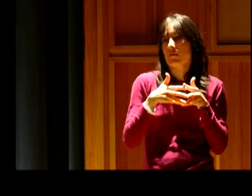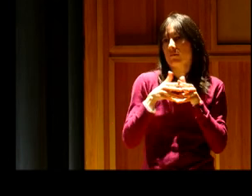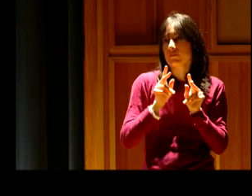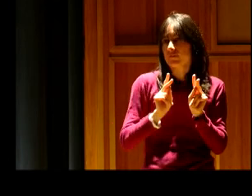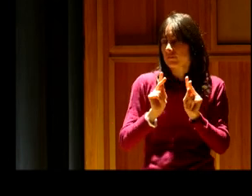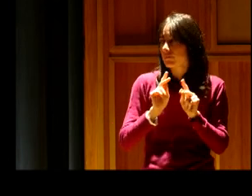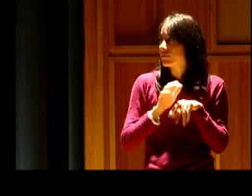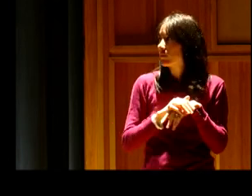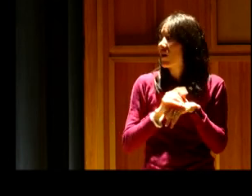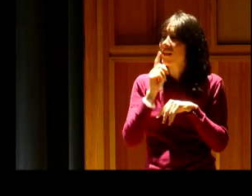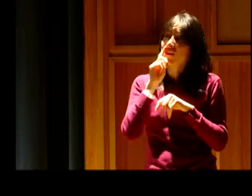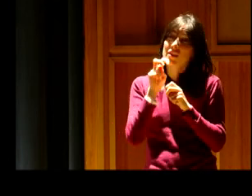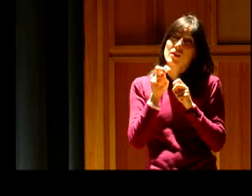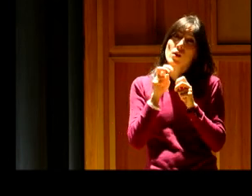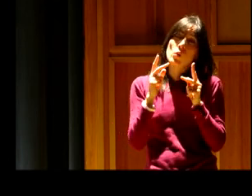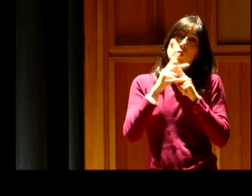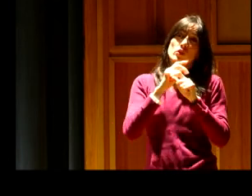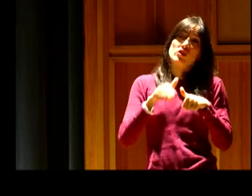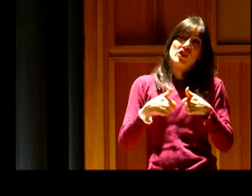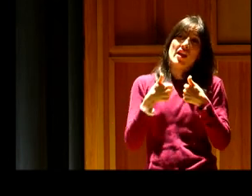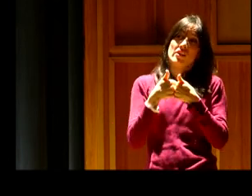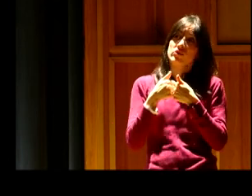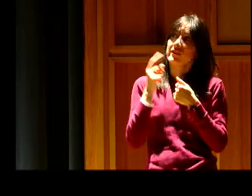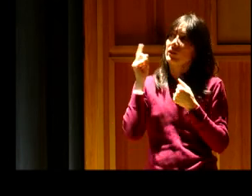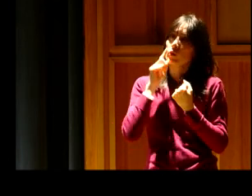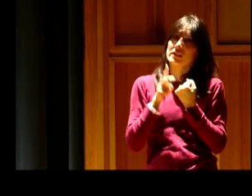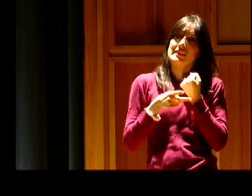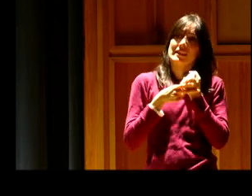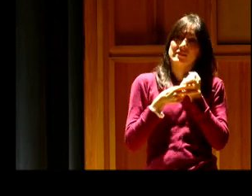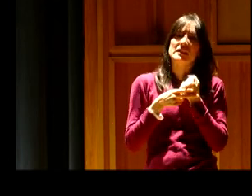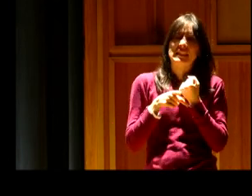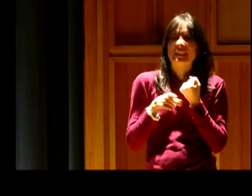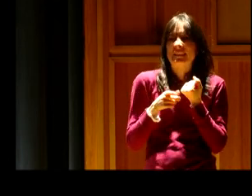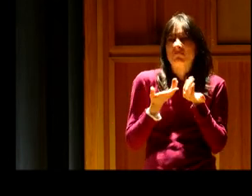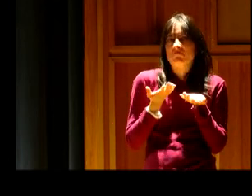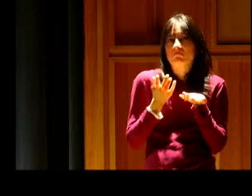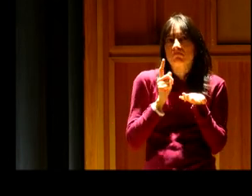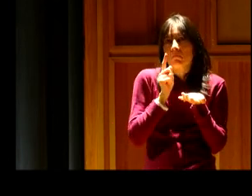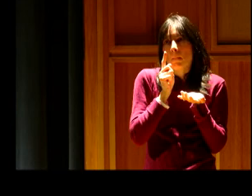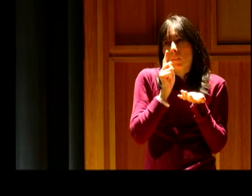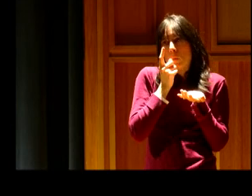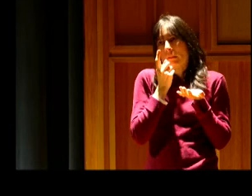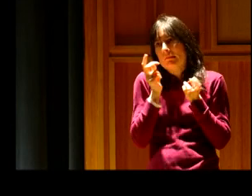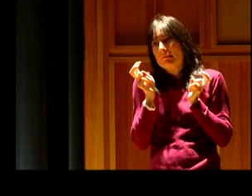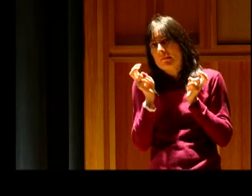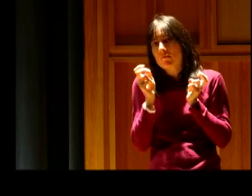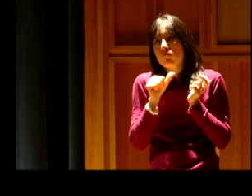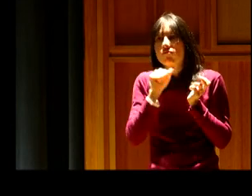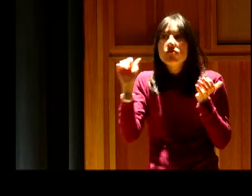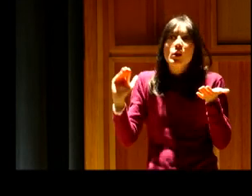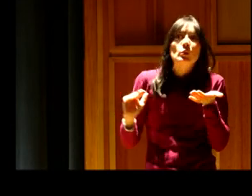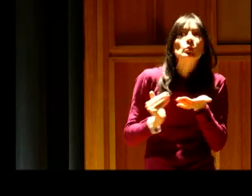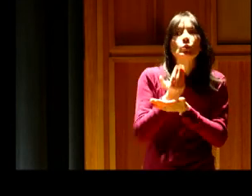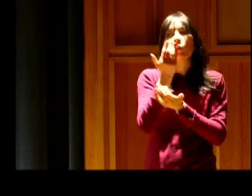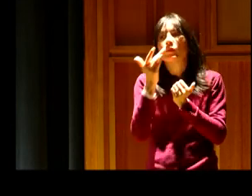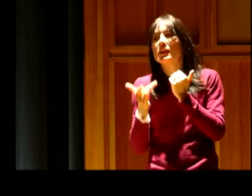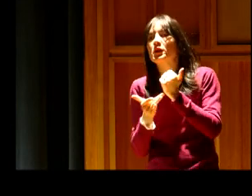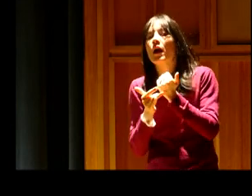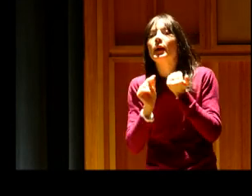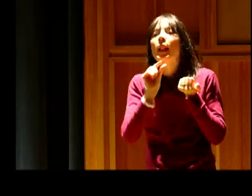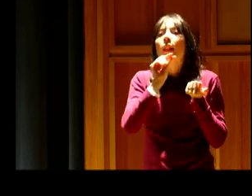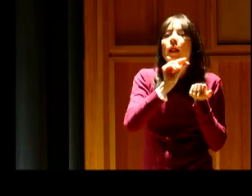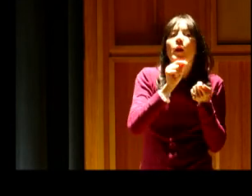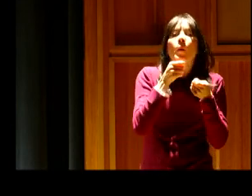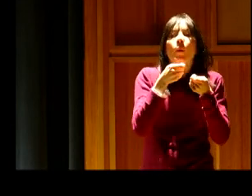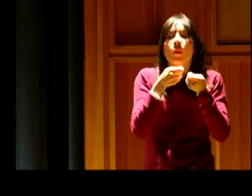energy efficiency is that it's kind of boring. It's not the shiny new gadget. It's a number of little